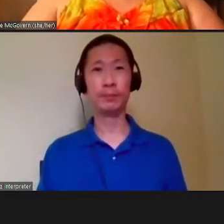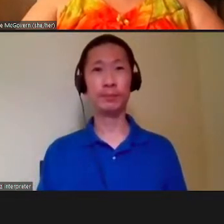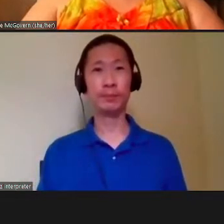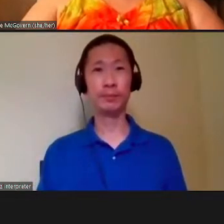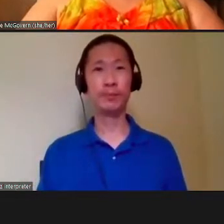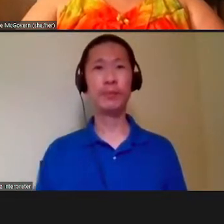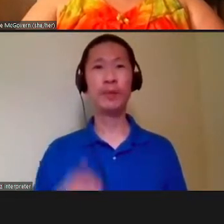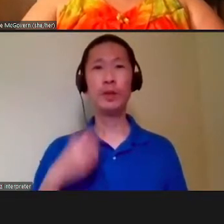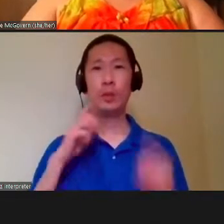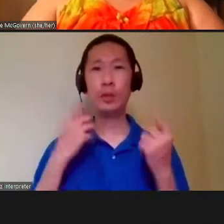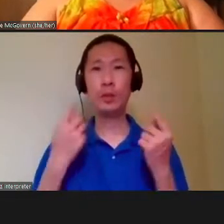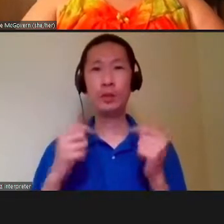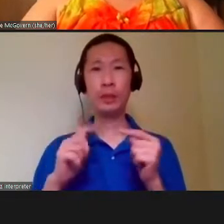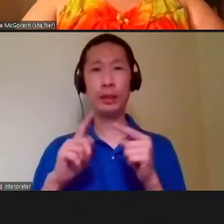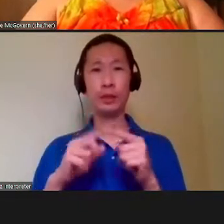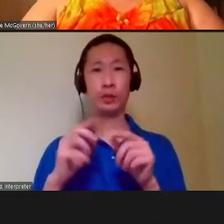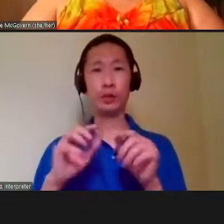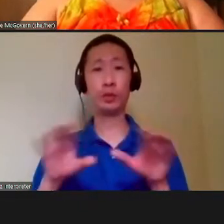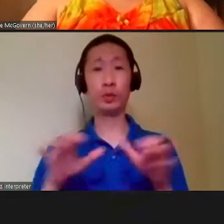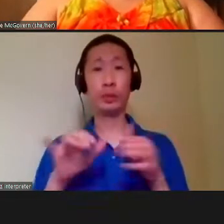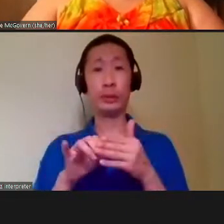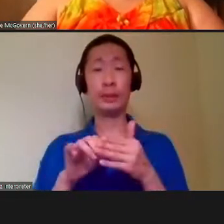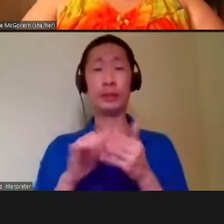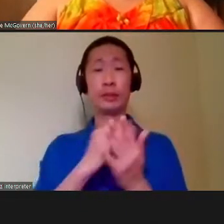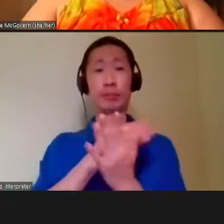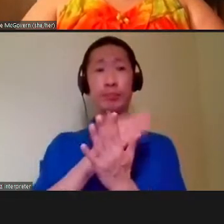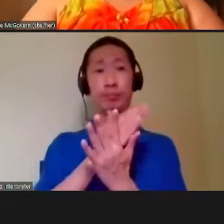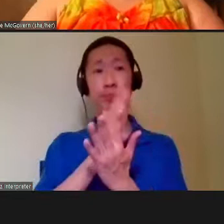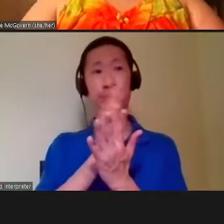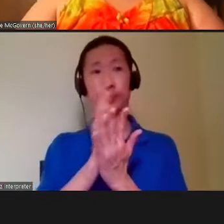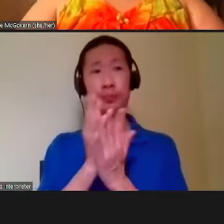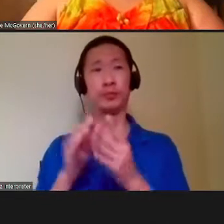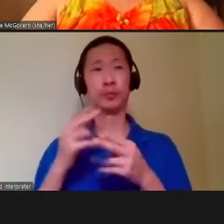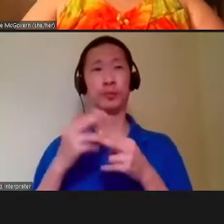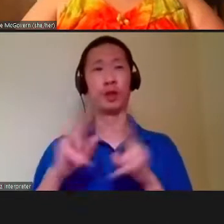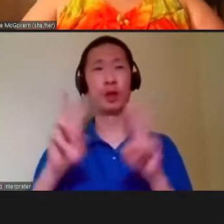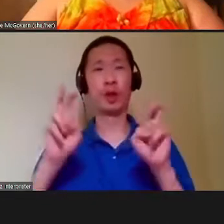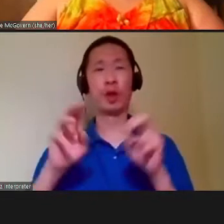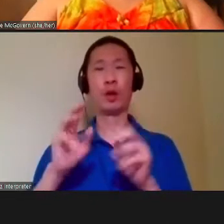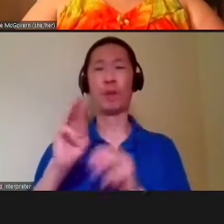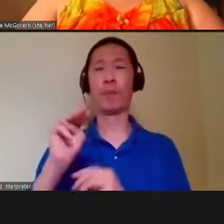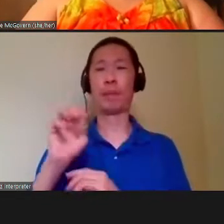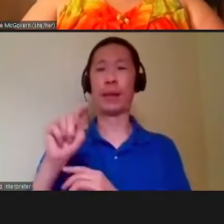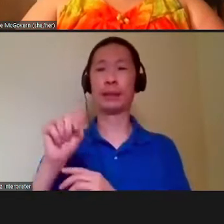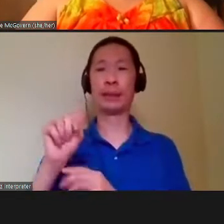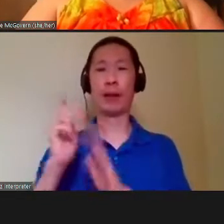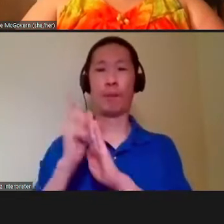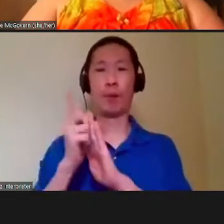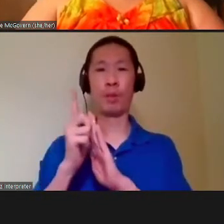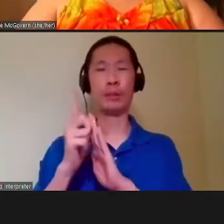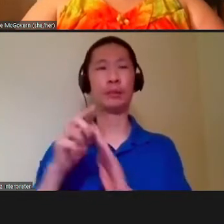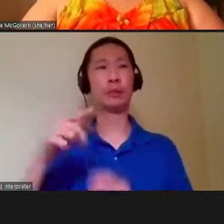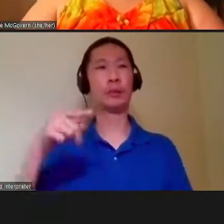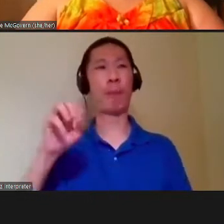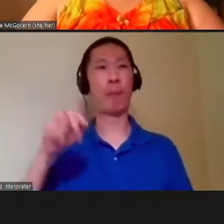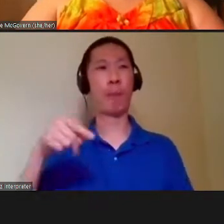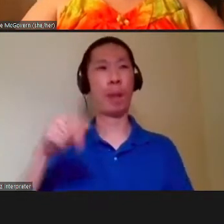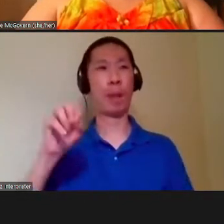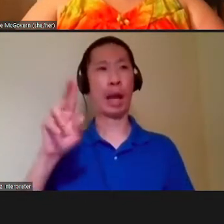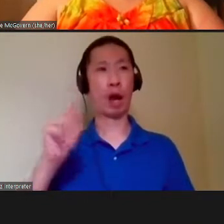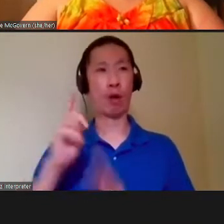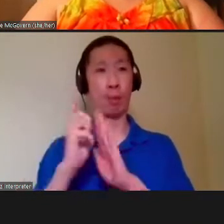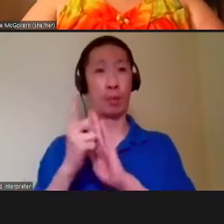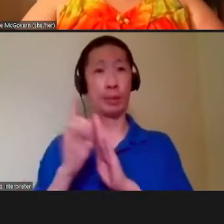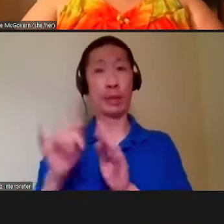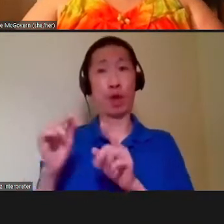We're gonna try to implement these things throughout the session called meta moments or pop-out moments. And this was a term that I